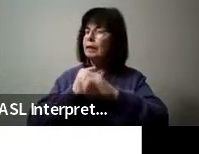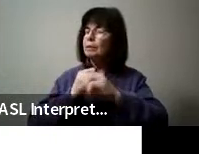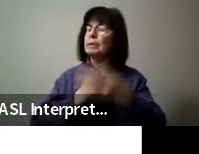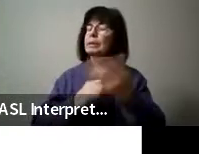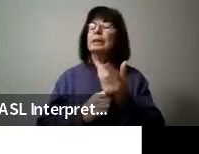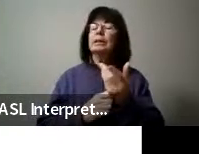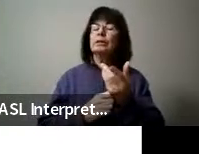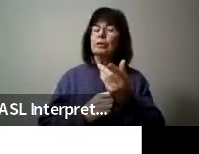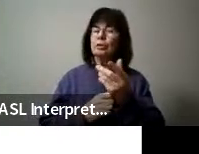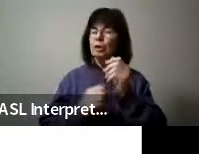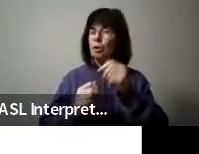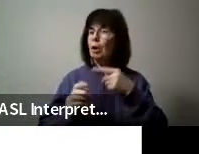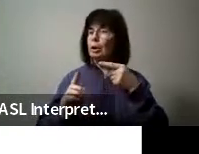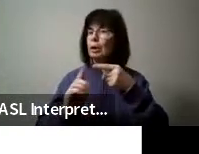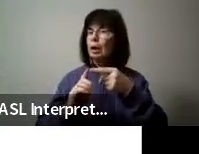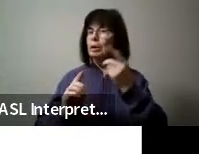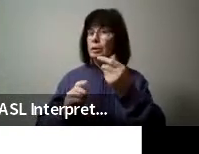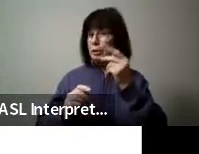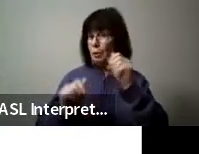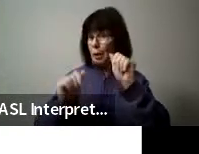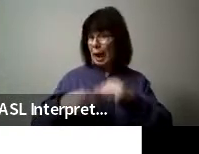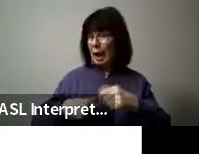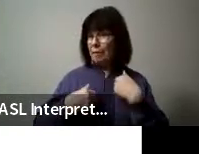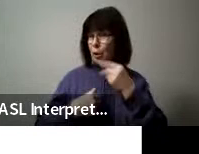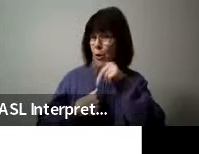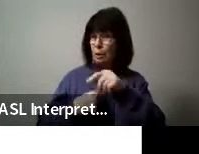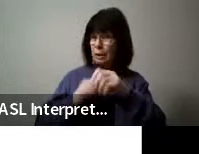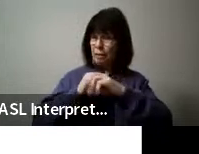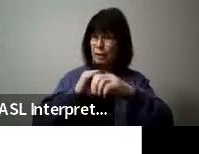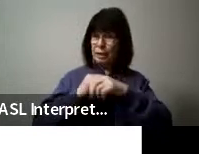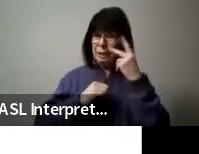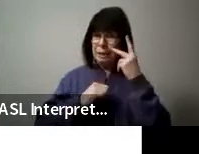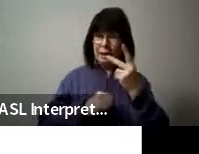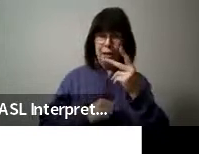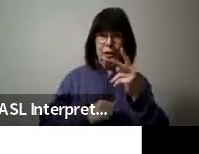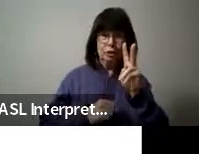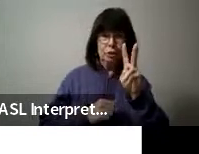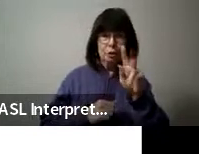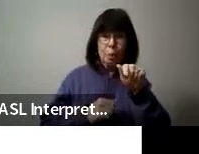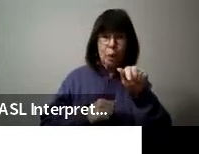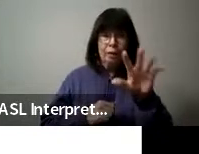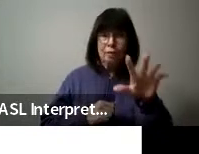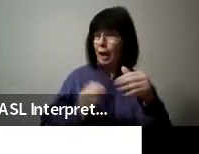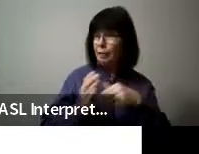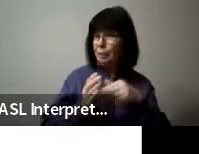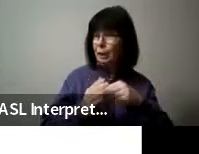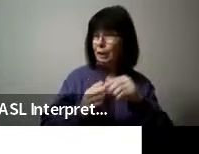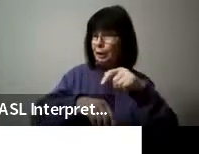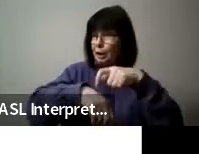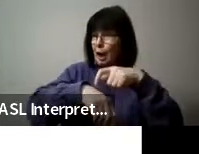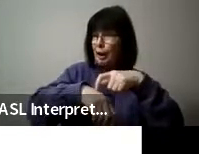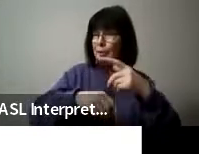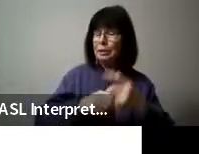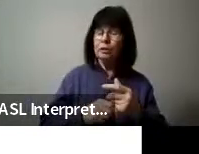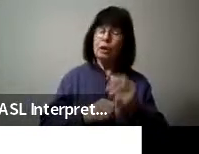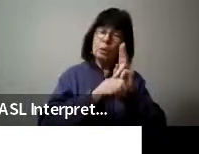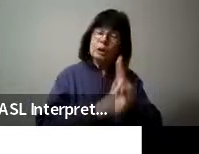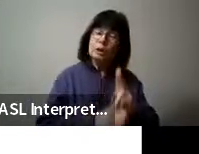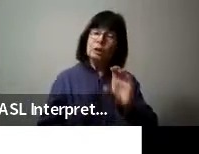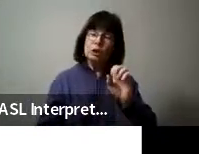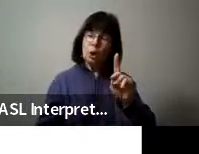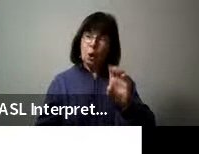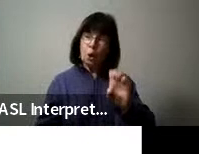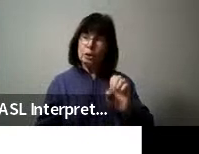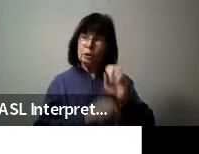those ads seen 2.5 million times. And so we're using zip codes that we've used, throughout the